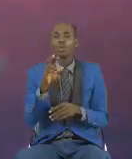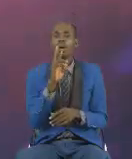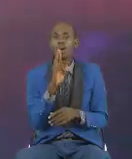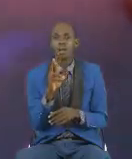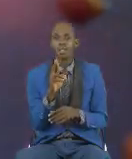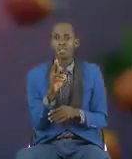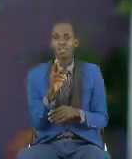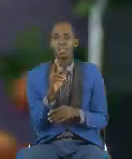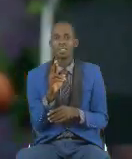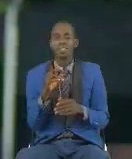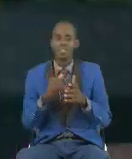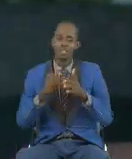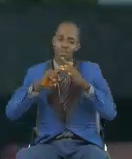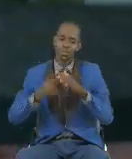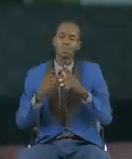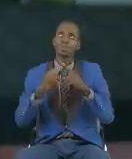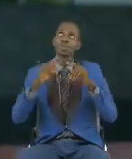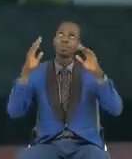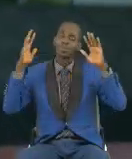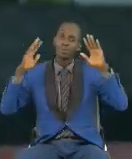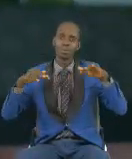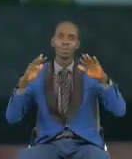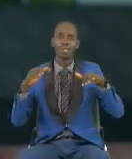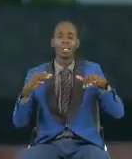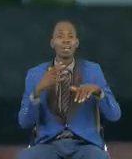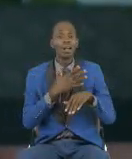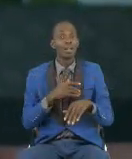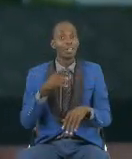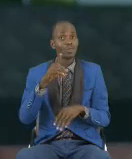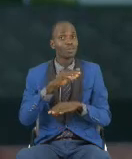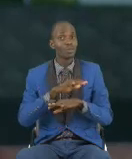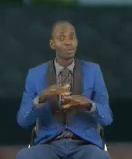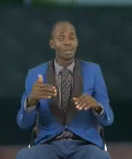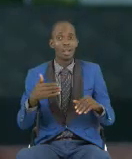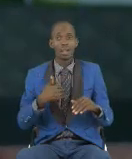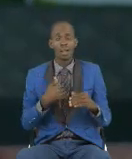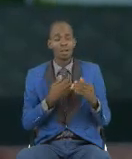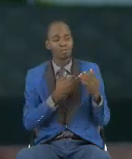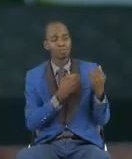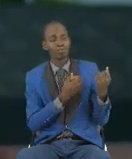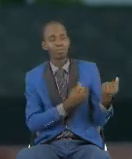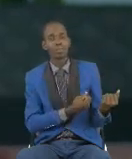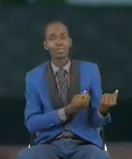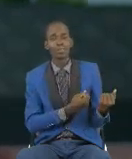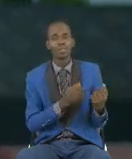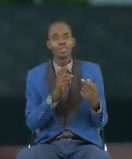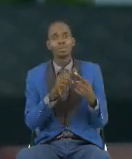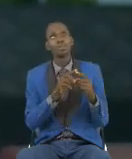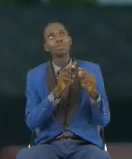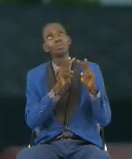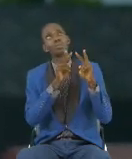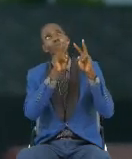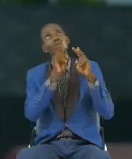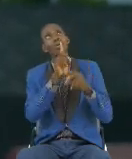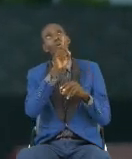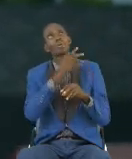it's raining, and then you don't have the courage and the boldness to look up to say,